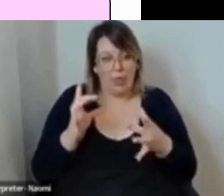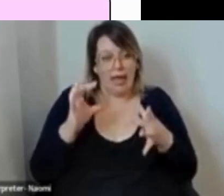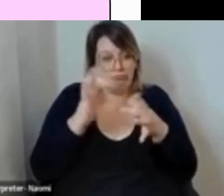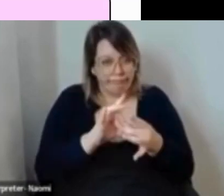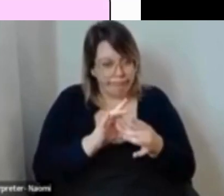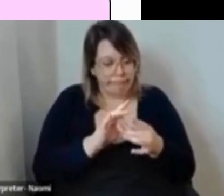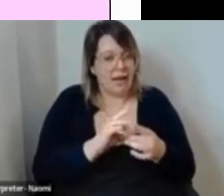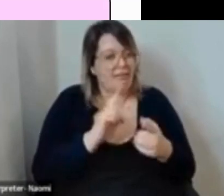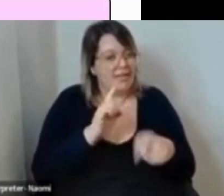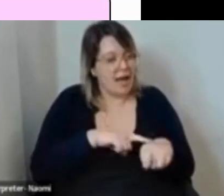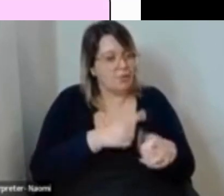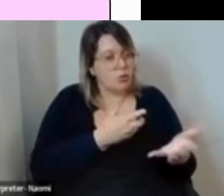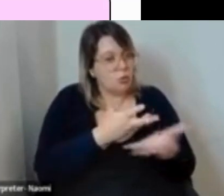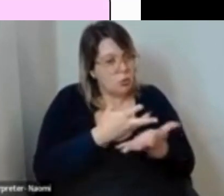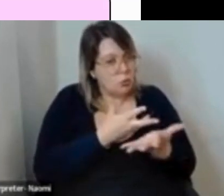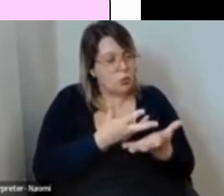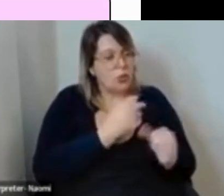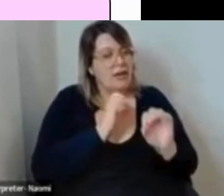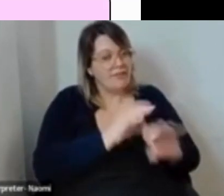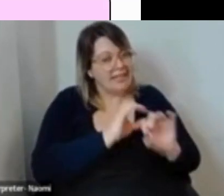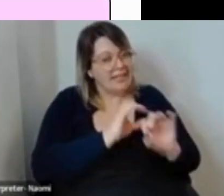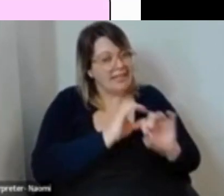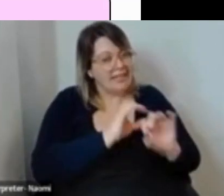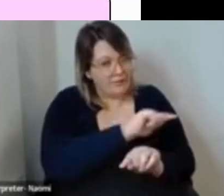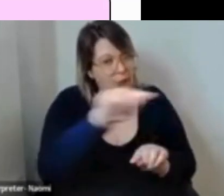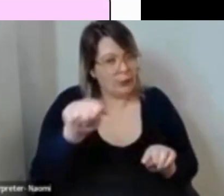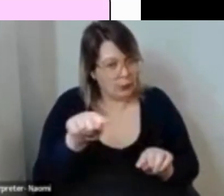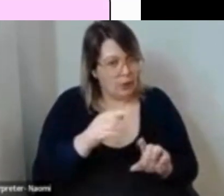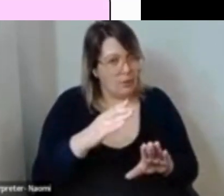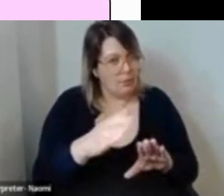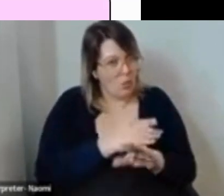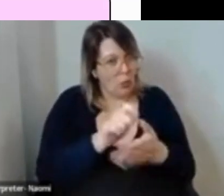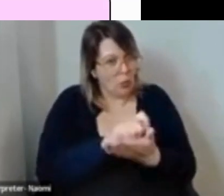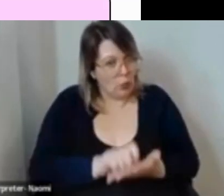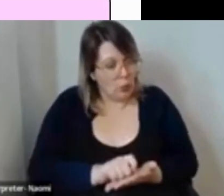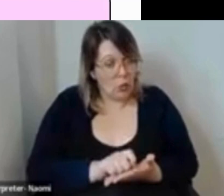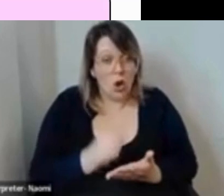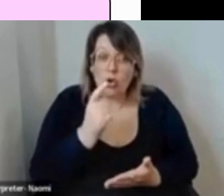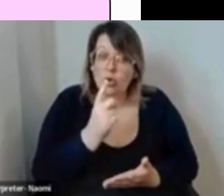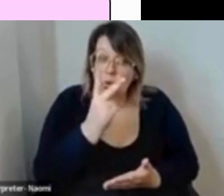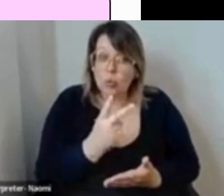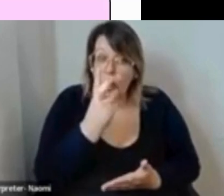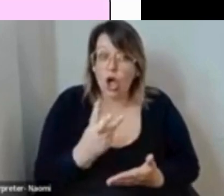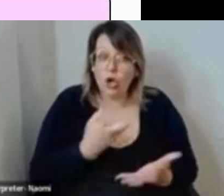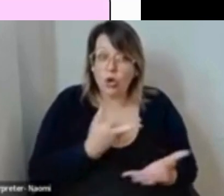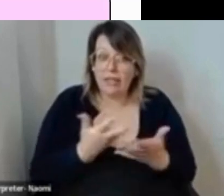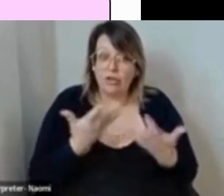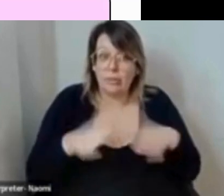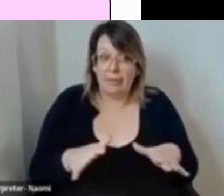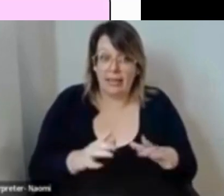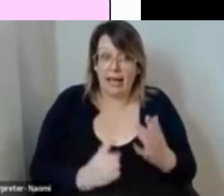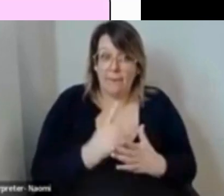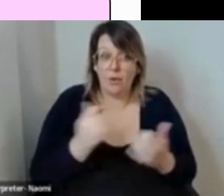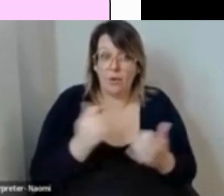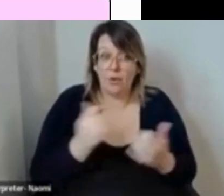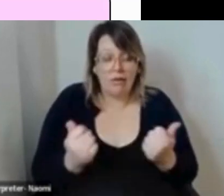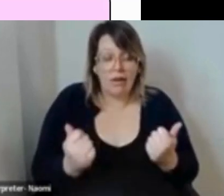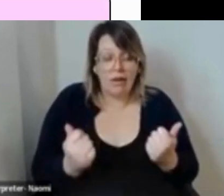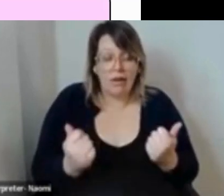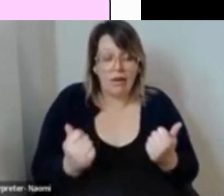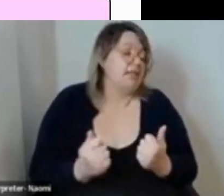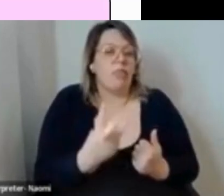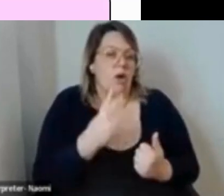feedback conversation. Over 2/3 of these conversations have taken place so far, and the remaining ones will be happening